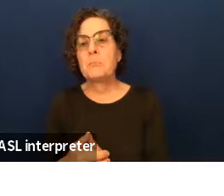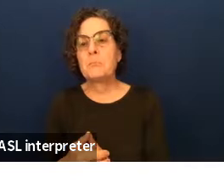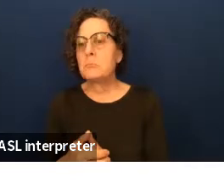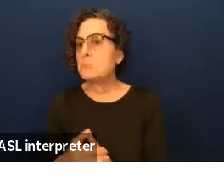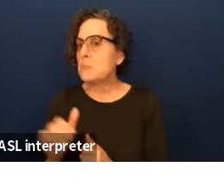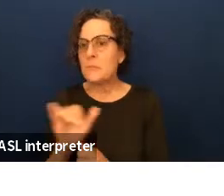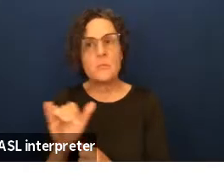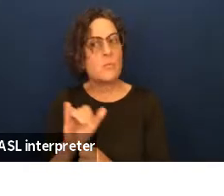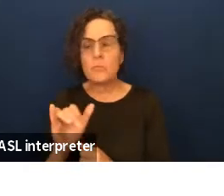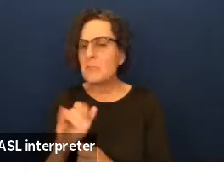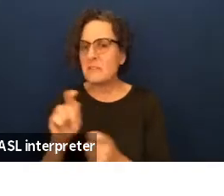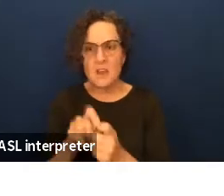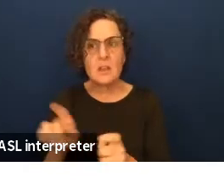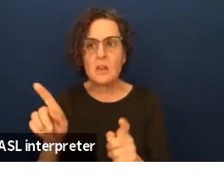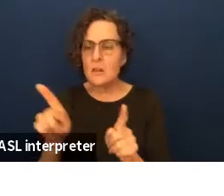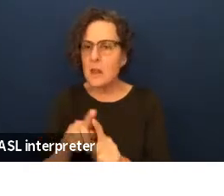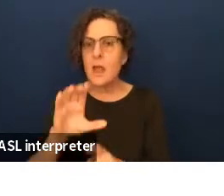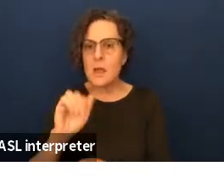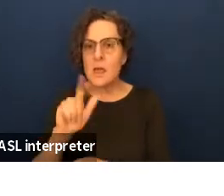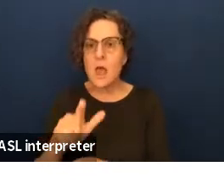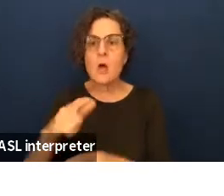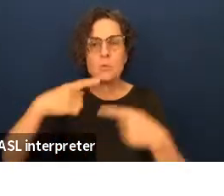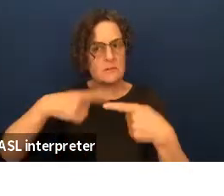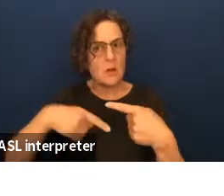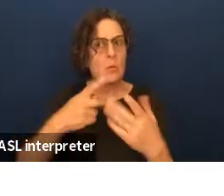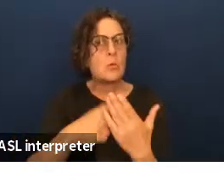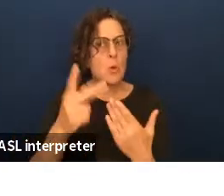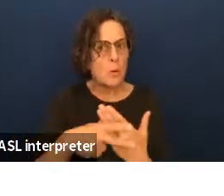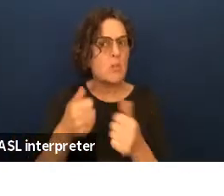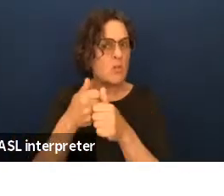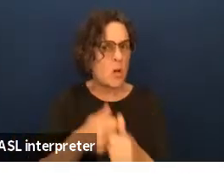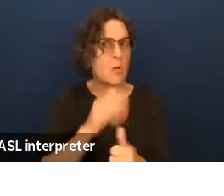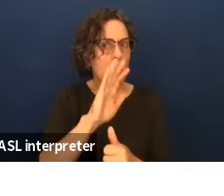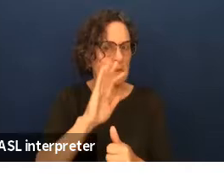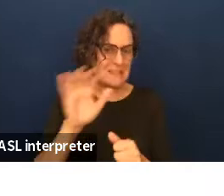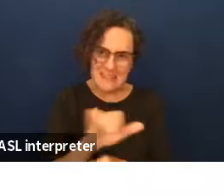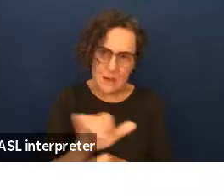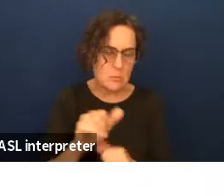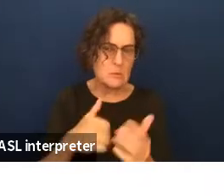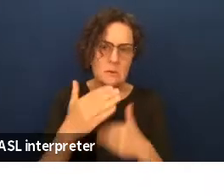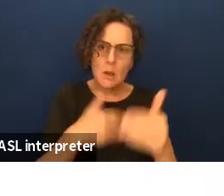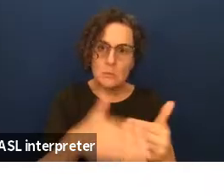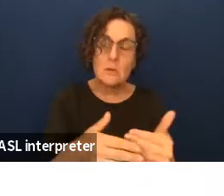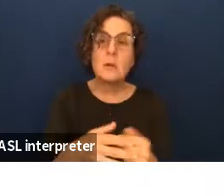CalRecycle would use for their program. And then as far as the soil sampling,